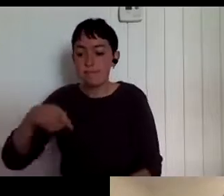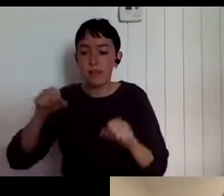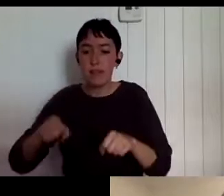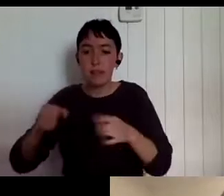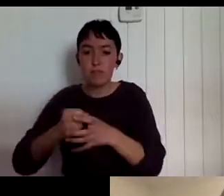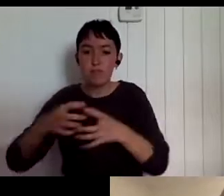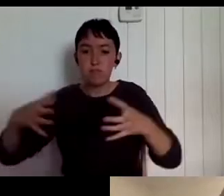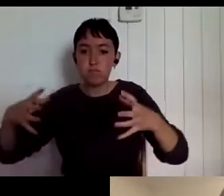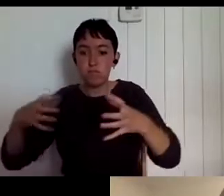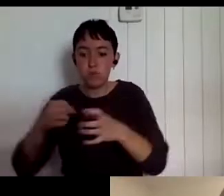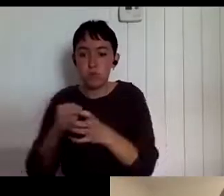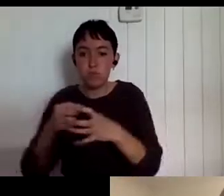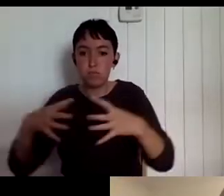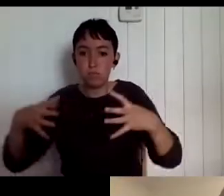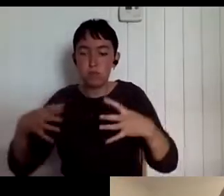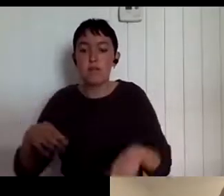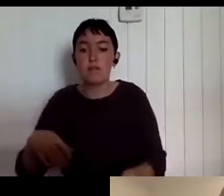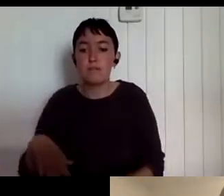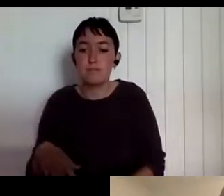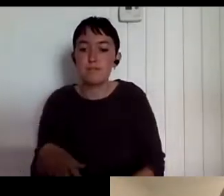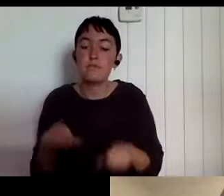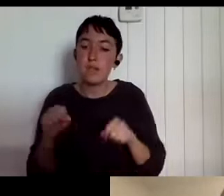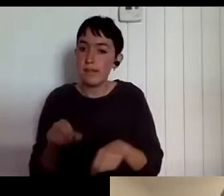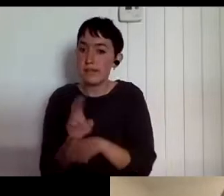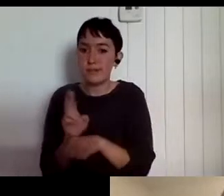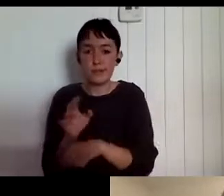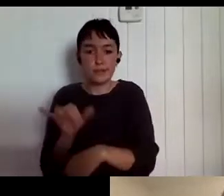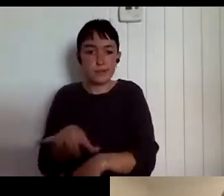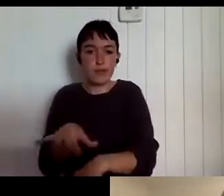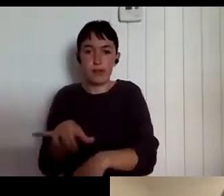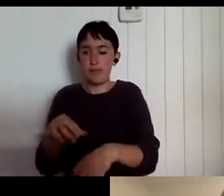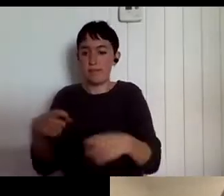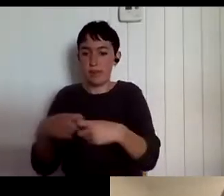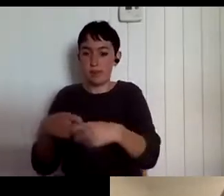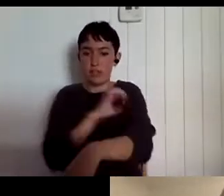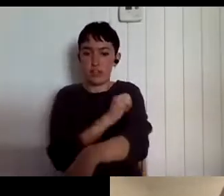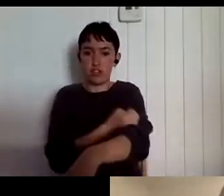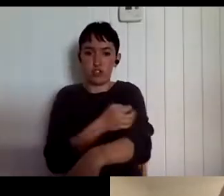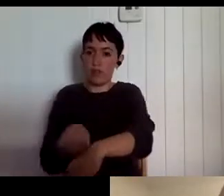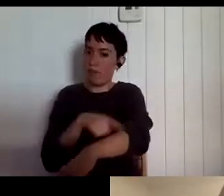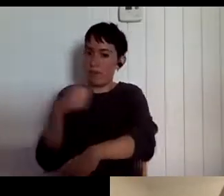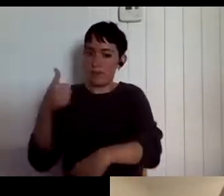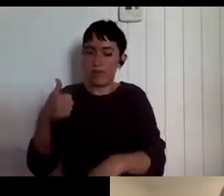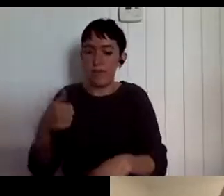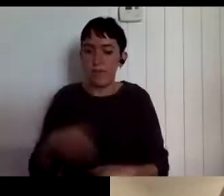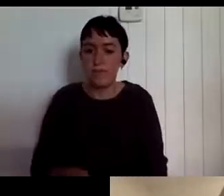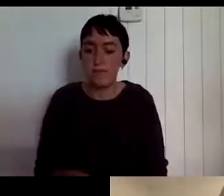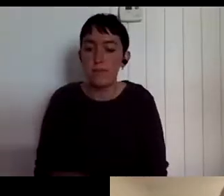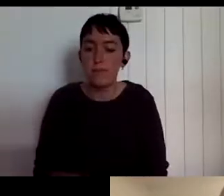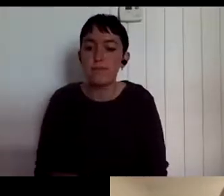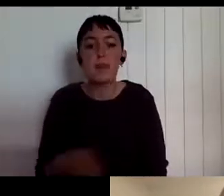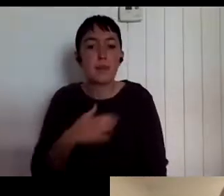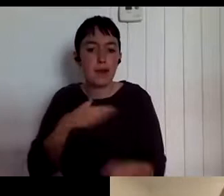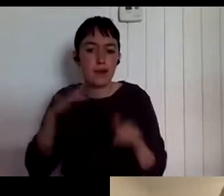stability in the sort of cycles, and you could keep that high capacity over a long period of time, right? So my current research, for example, is kind of working on that. So I